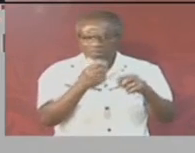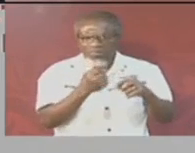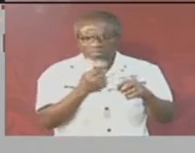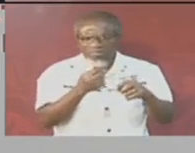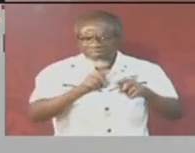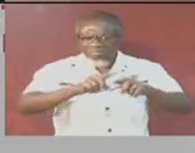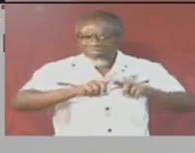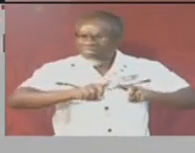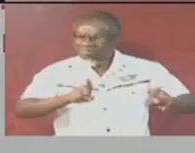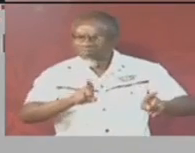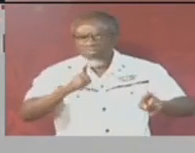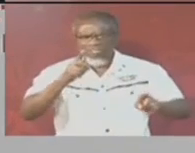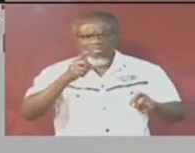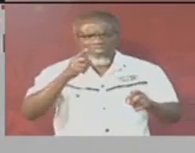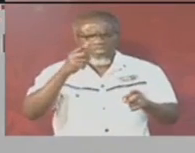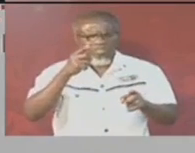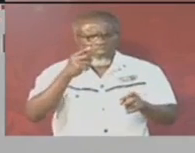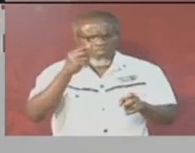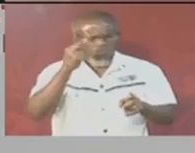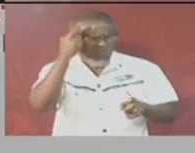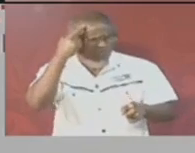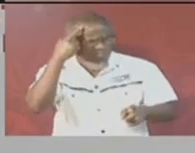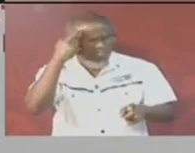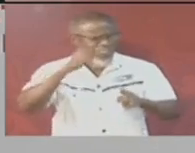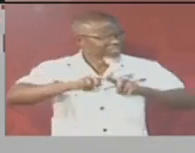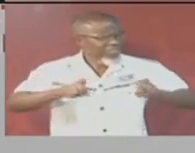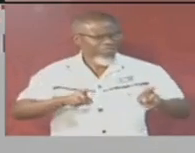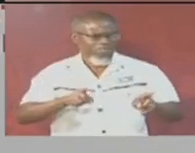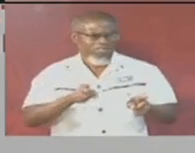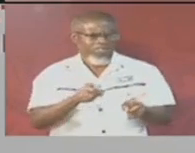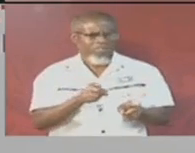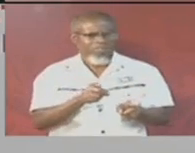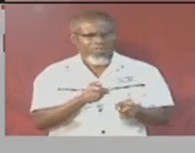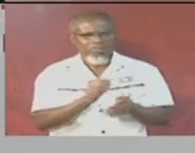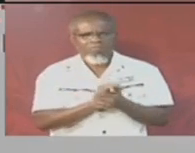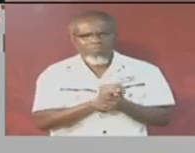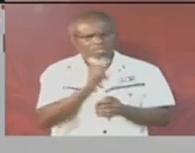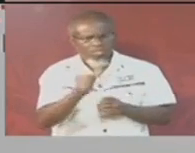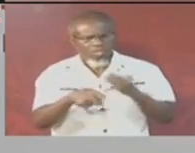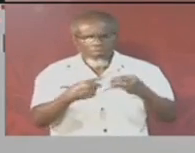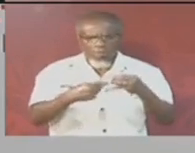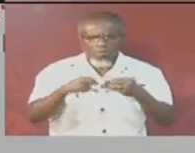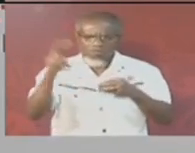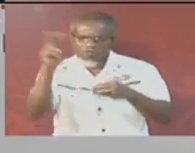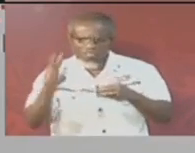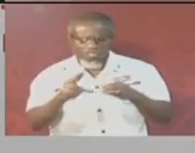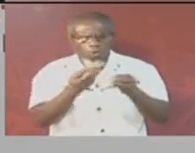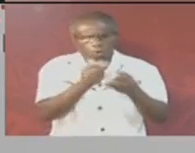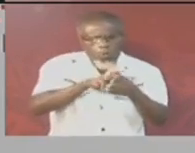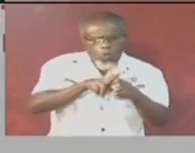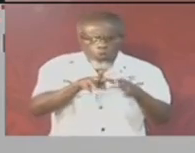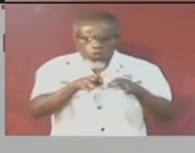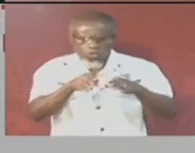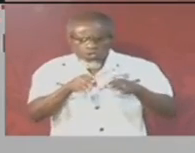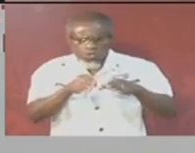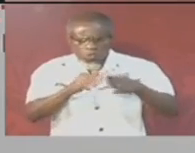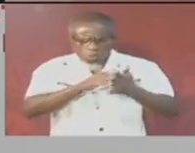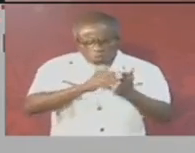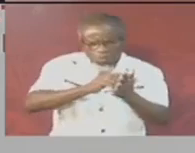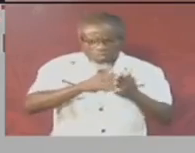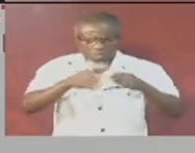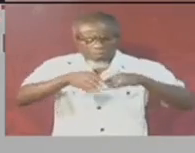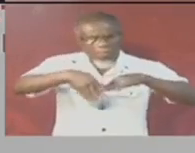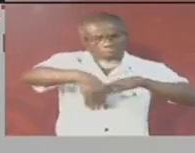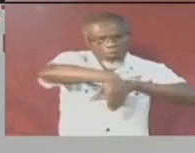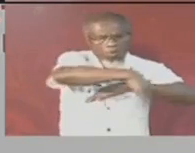And therefore, I have nothing else that I can usefully add. I would content myself with the factual submission